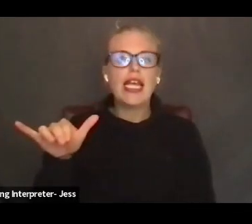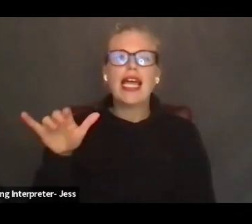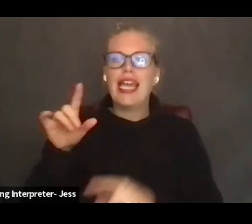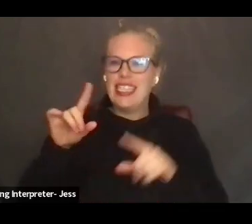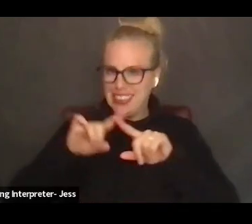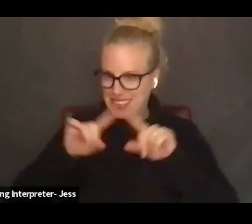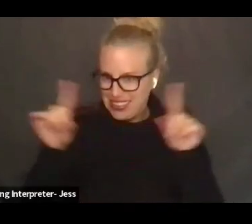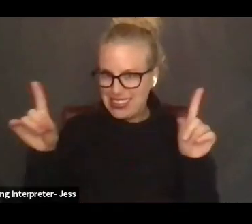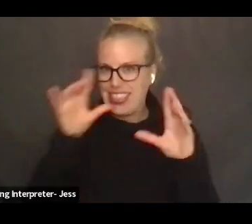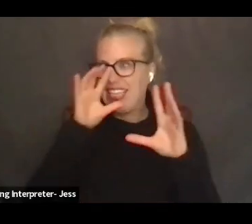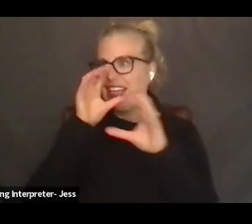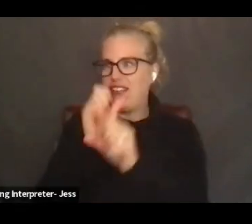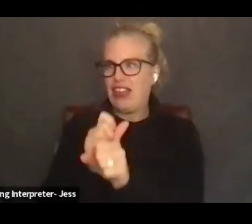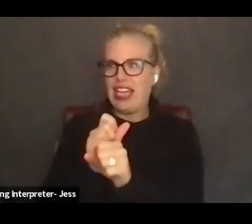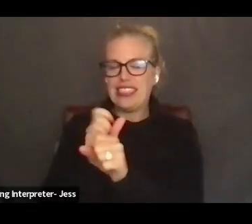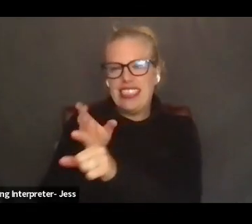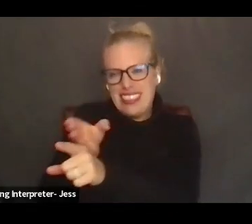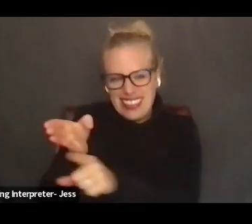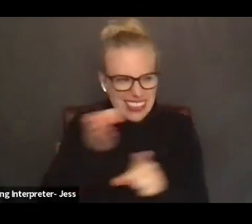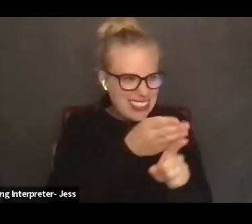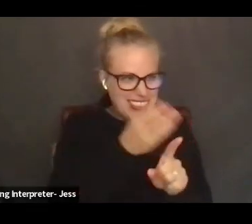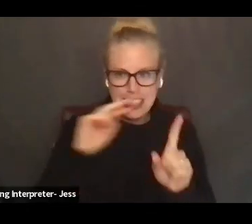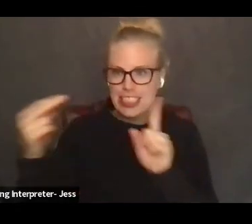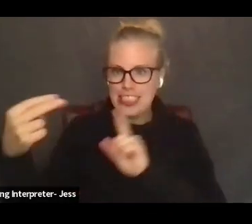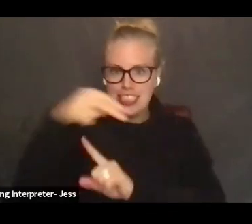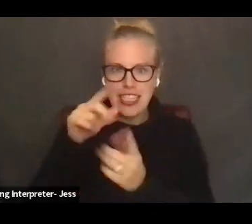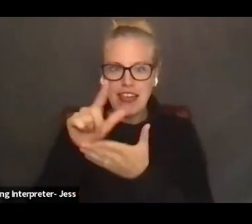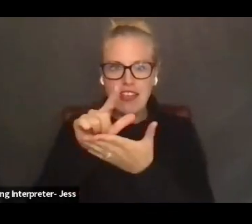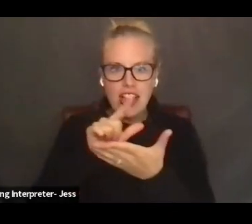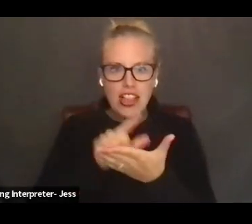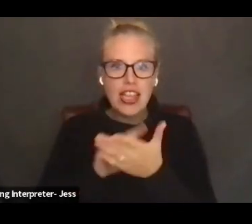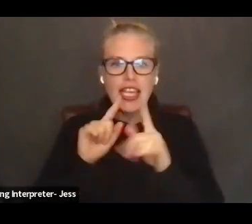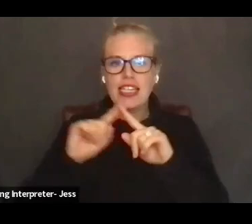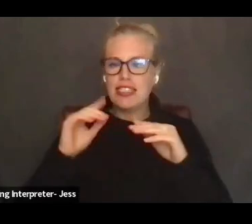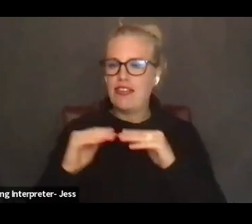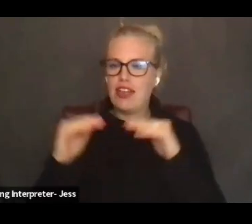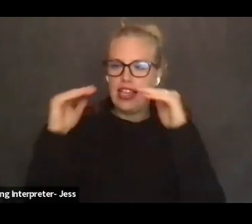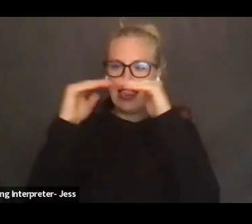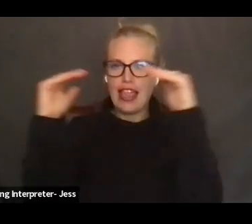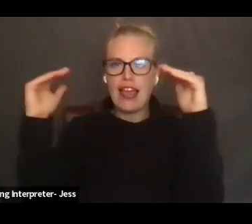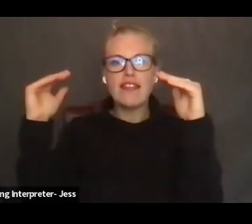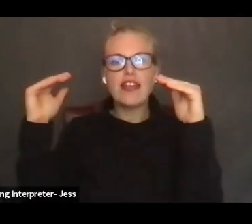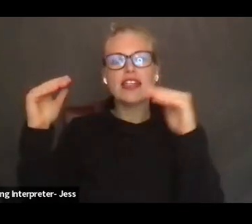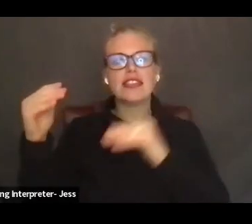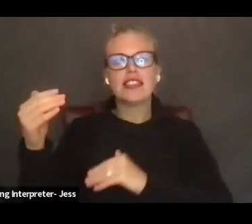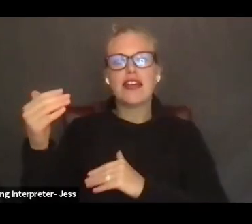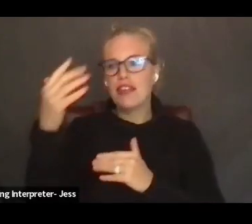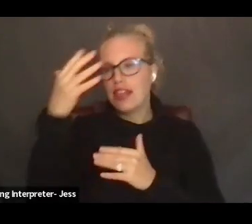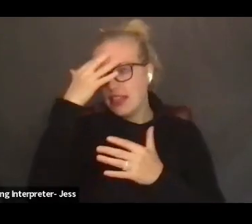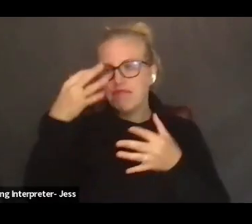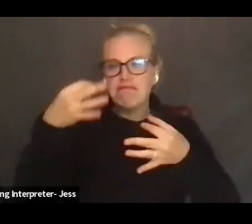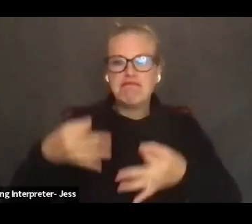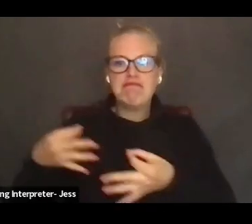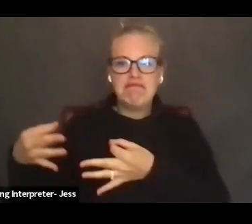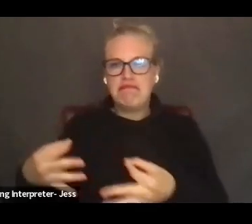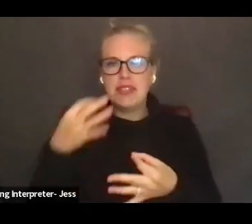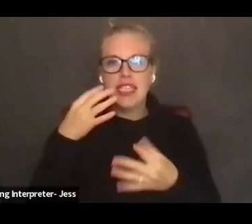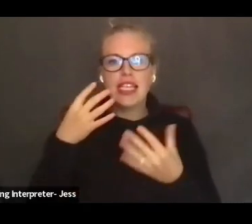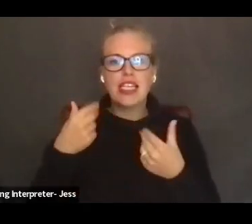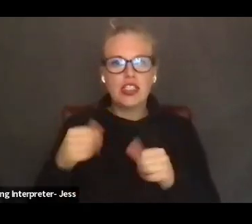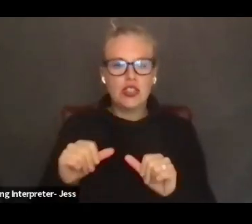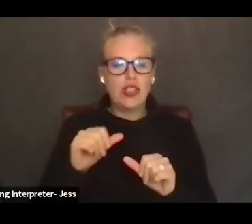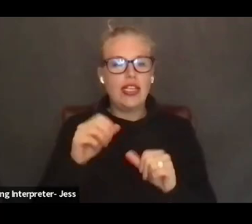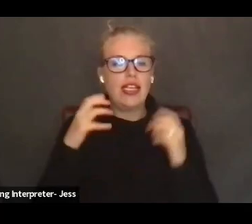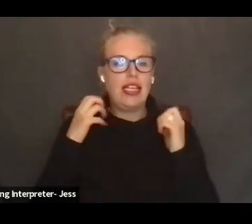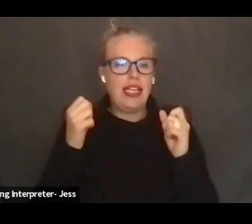fascinating aspect of law. There's different levels of capacity for different things that you're trying to do. So healthcare